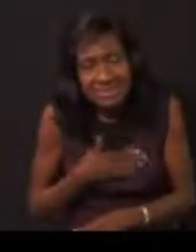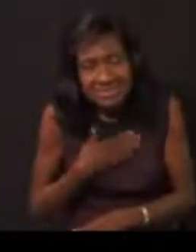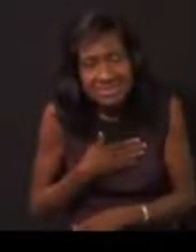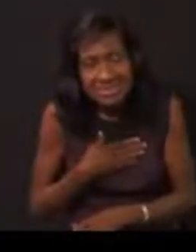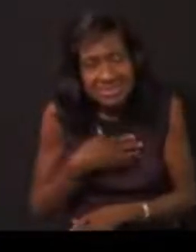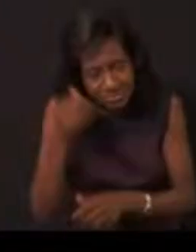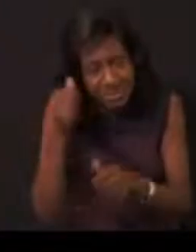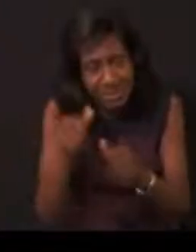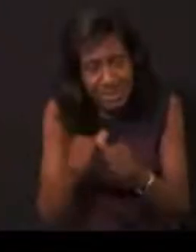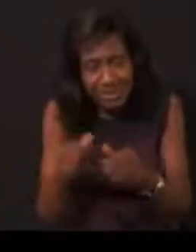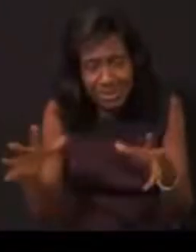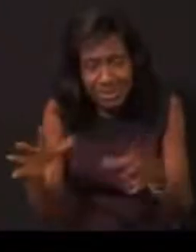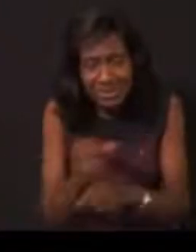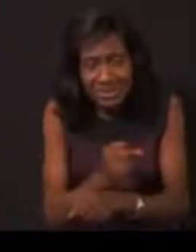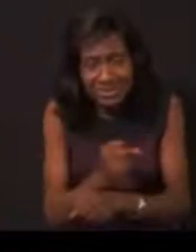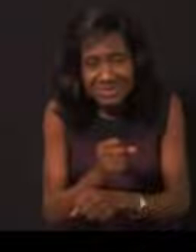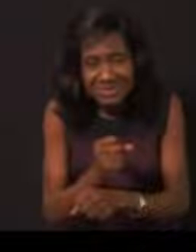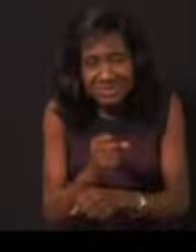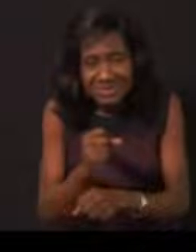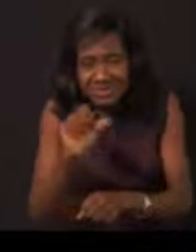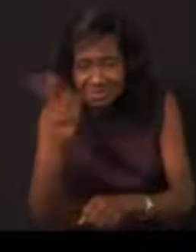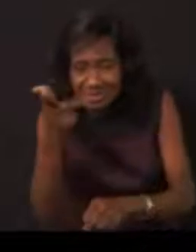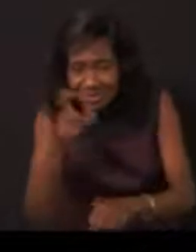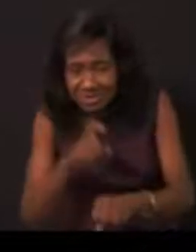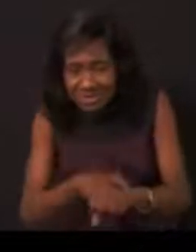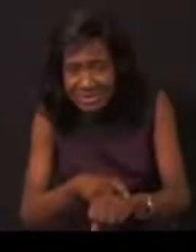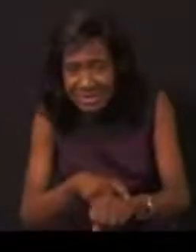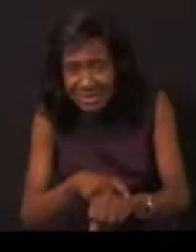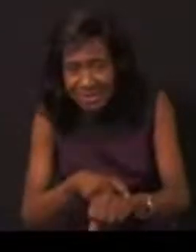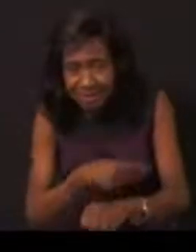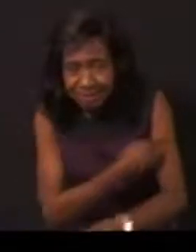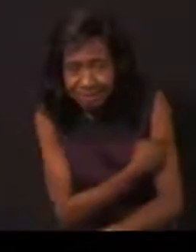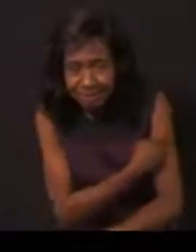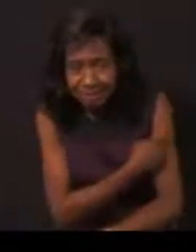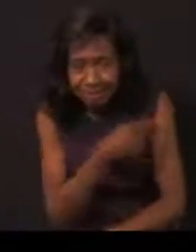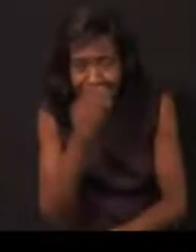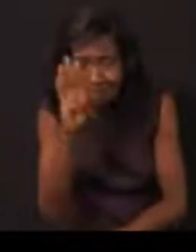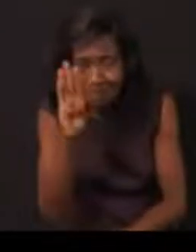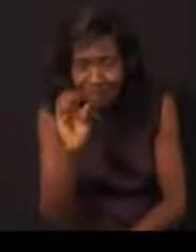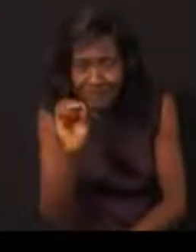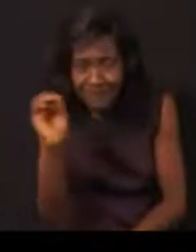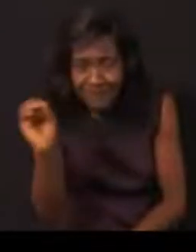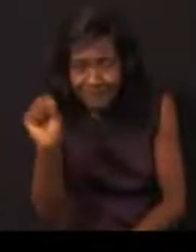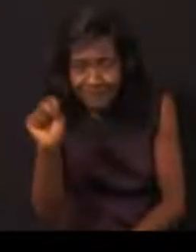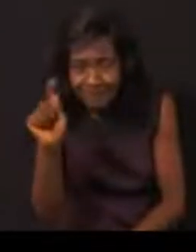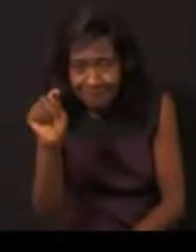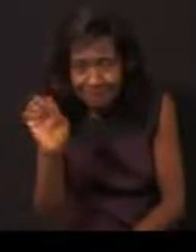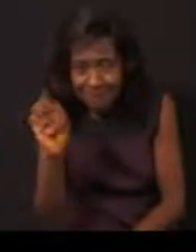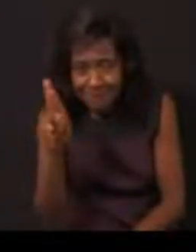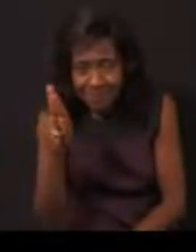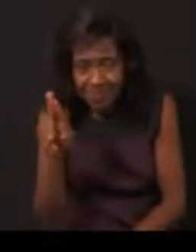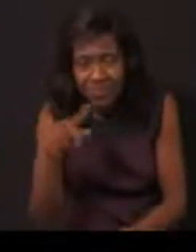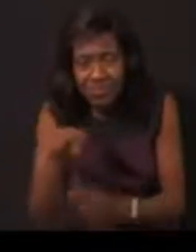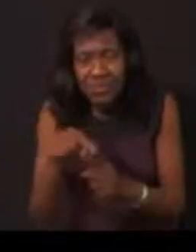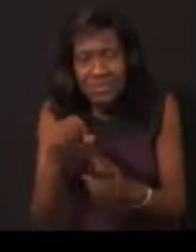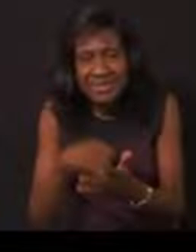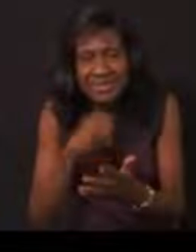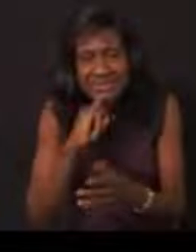ahead and get your booster shot when it is time. The other thing is we need to stay